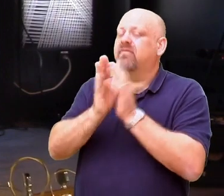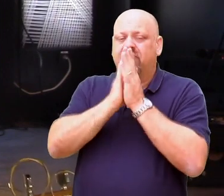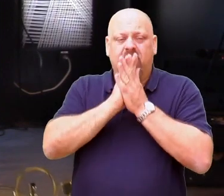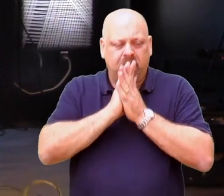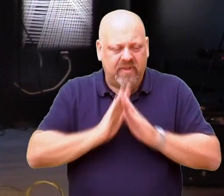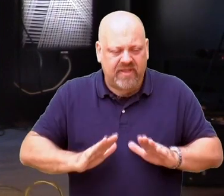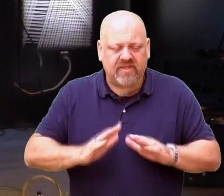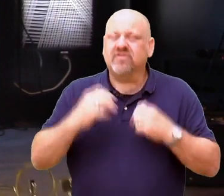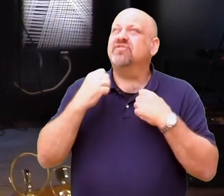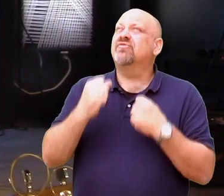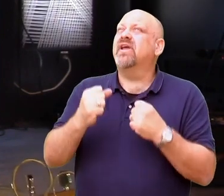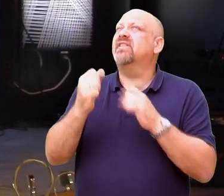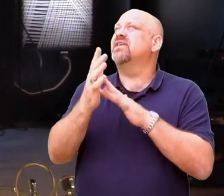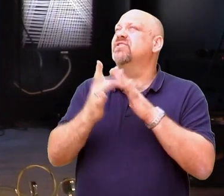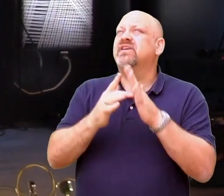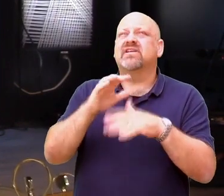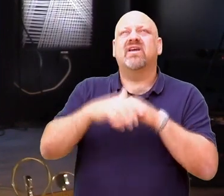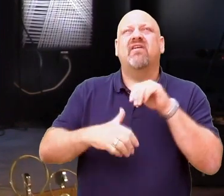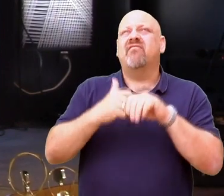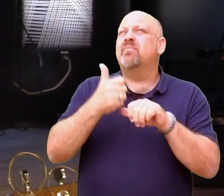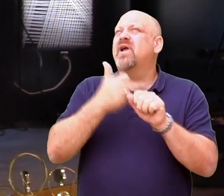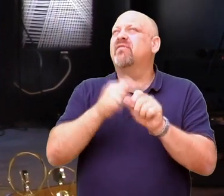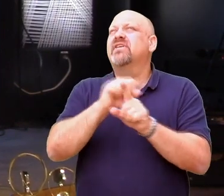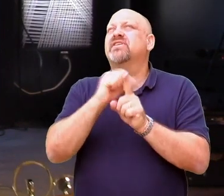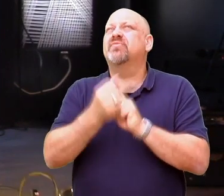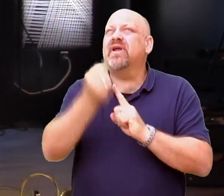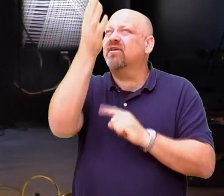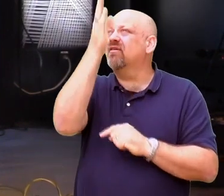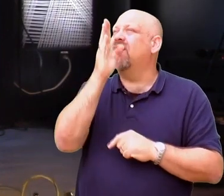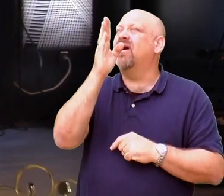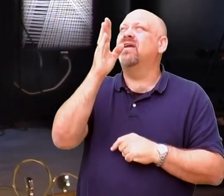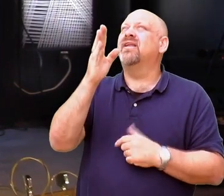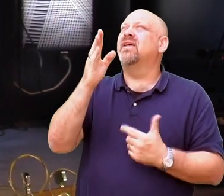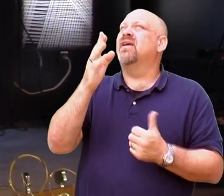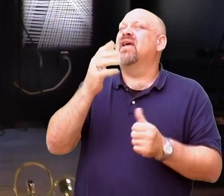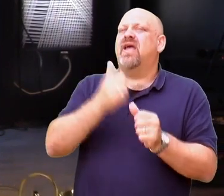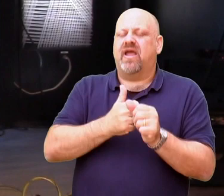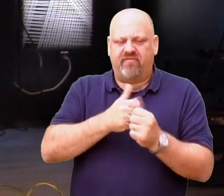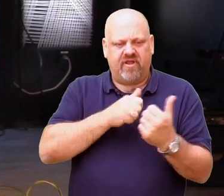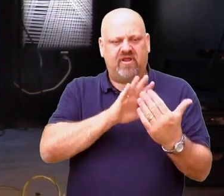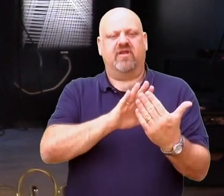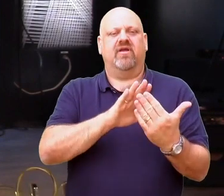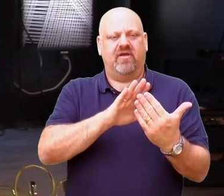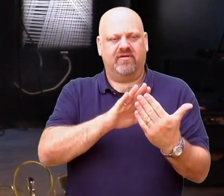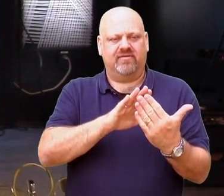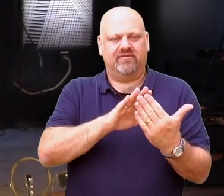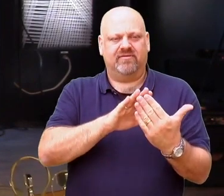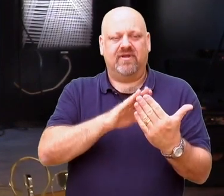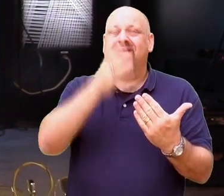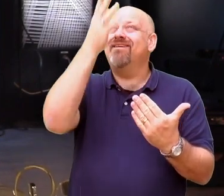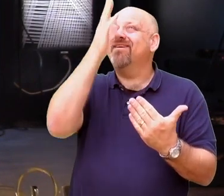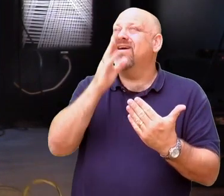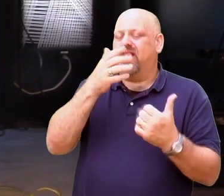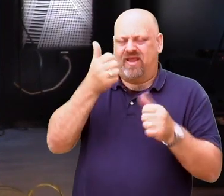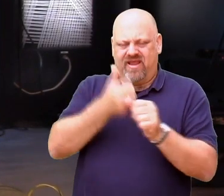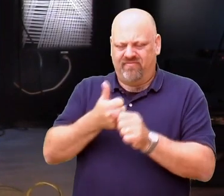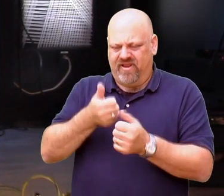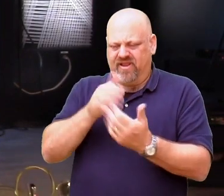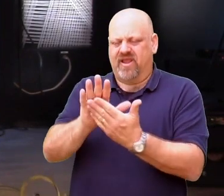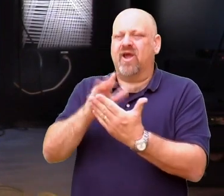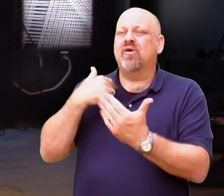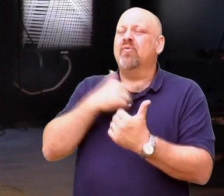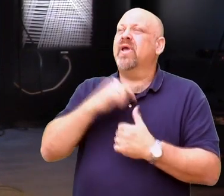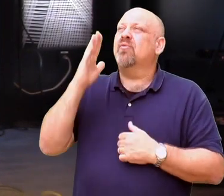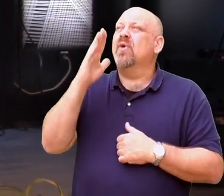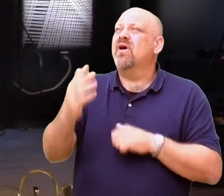God, right now I ask for peace and for strength, Jesus, and for comfort in every situation, God, every encounter that we're facing. God,